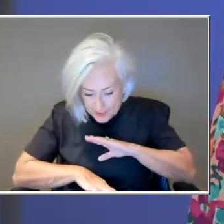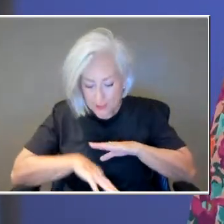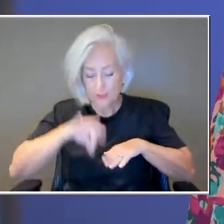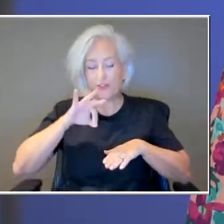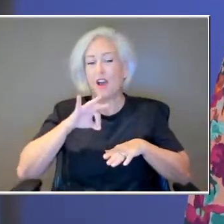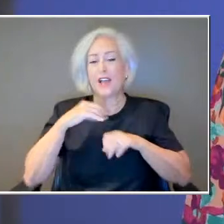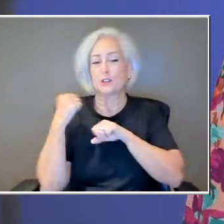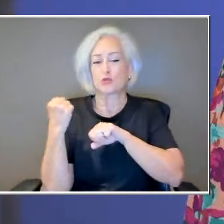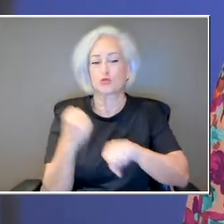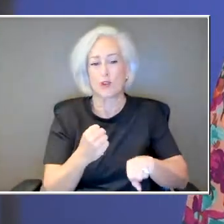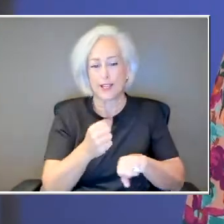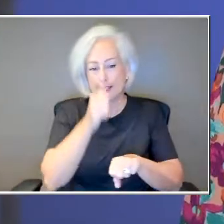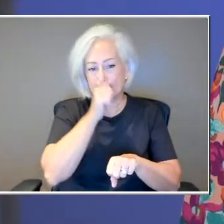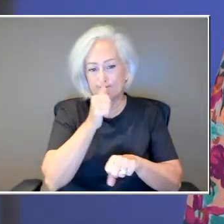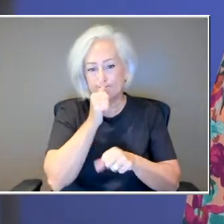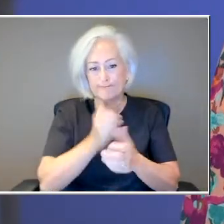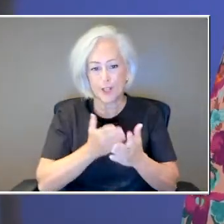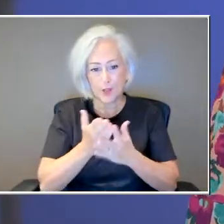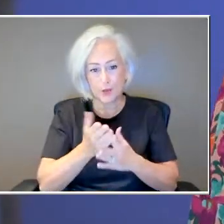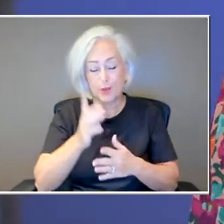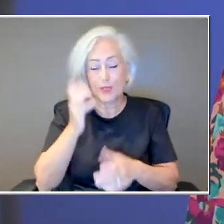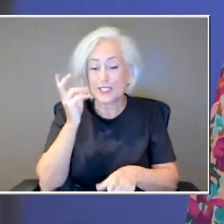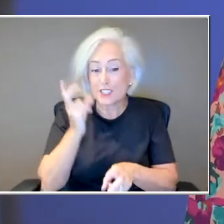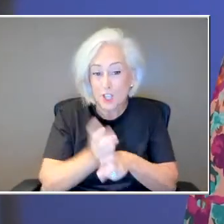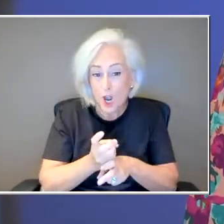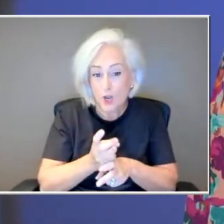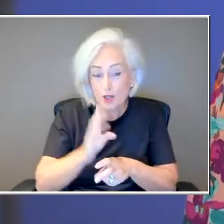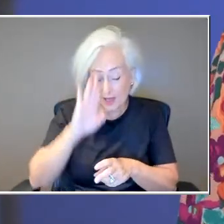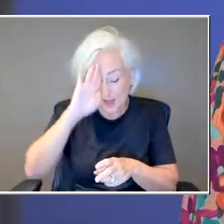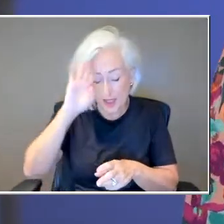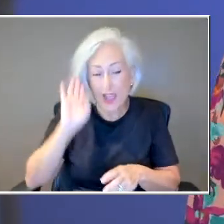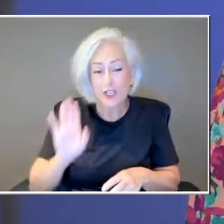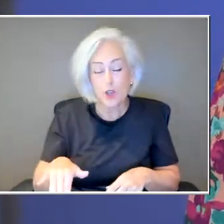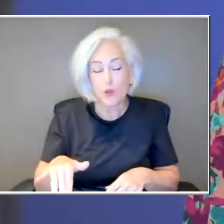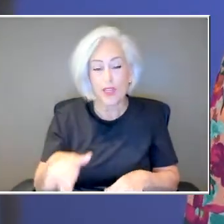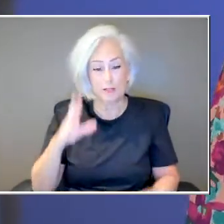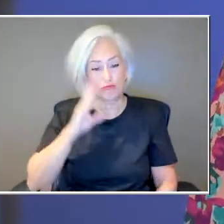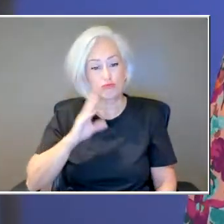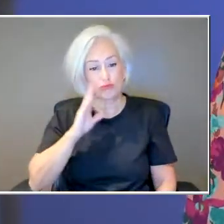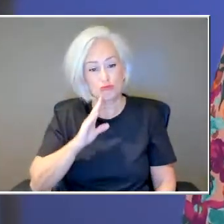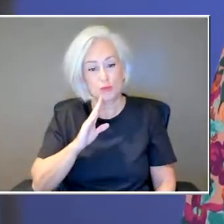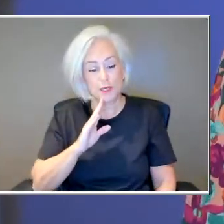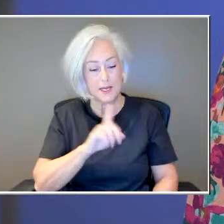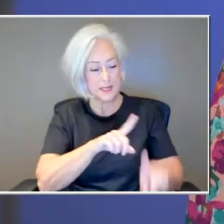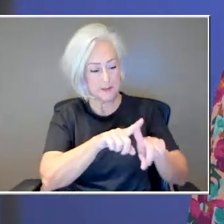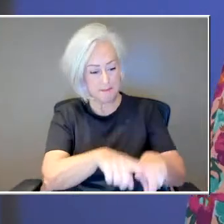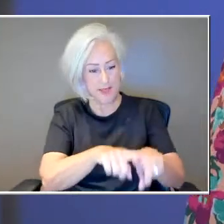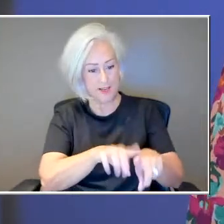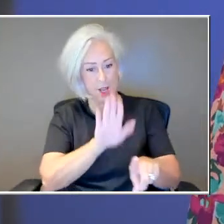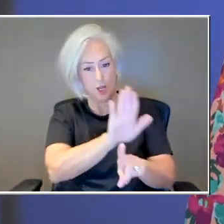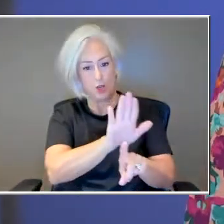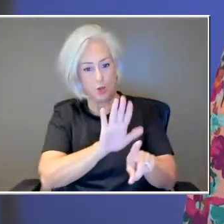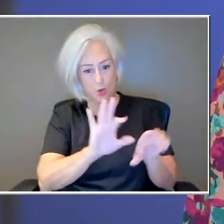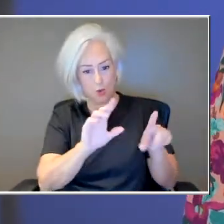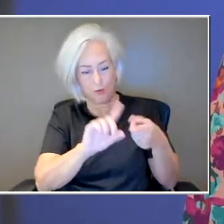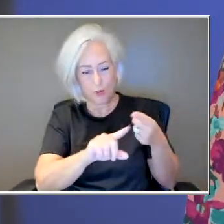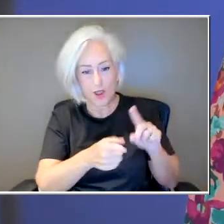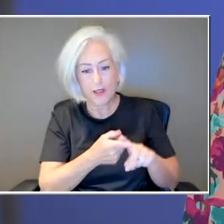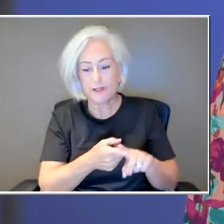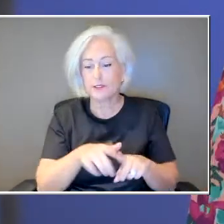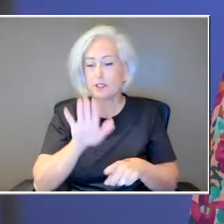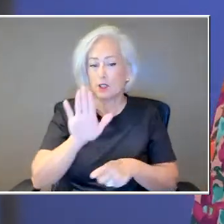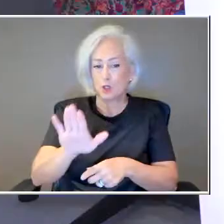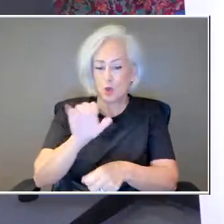through. It's hard, I know, because I've done it. But lean on your friends, lean on your work family, lean on whoever you can to get through